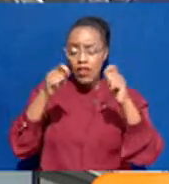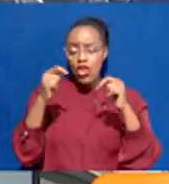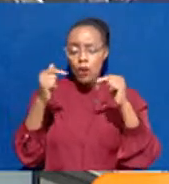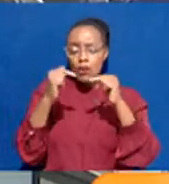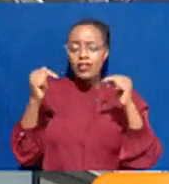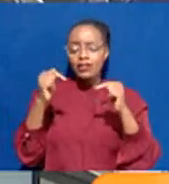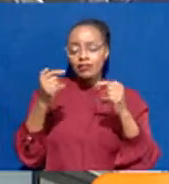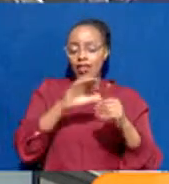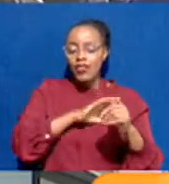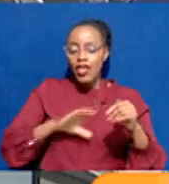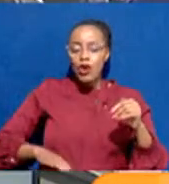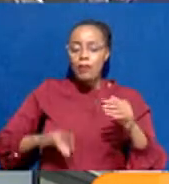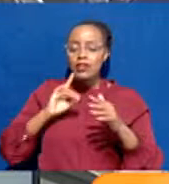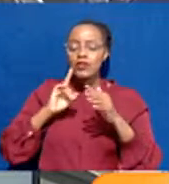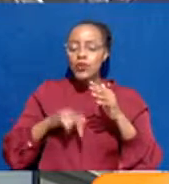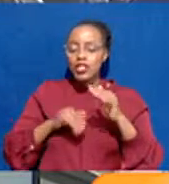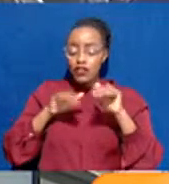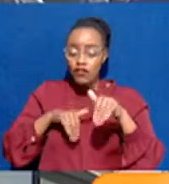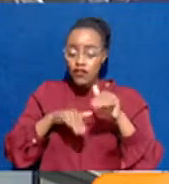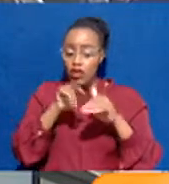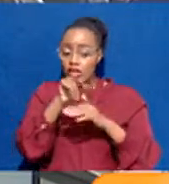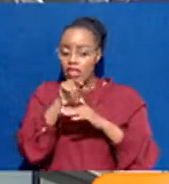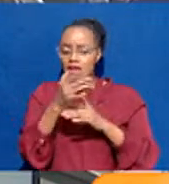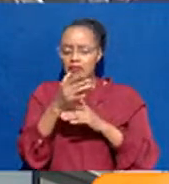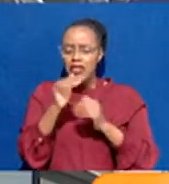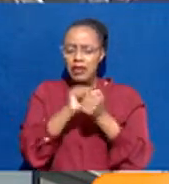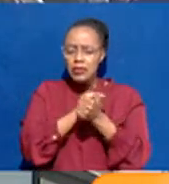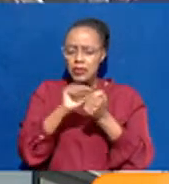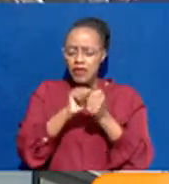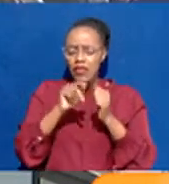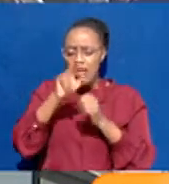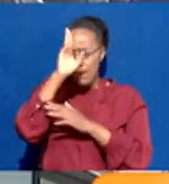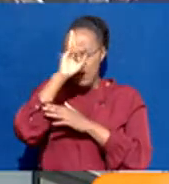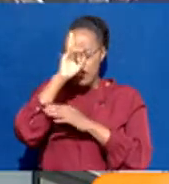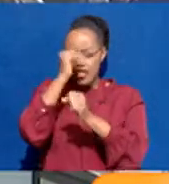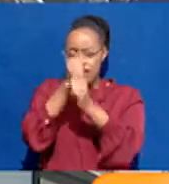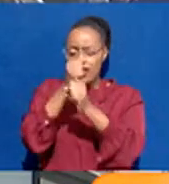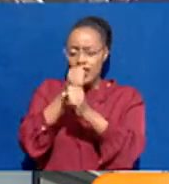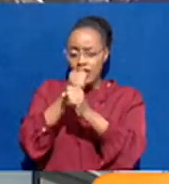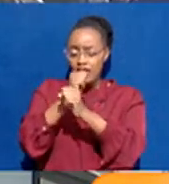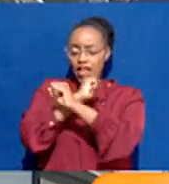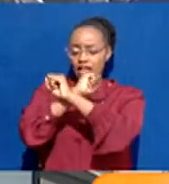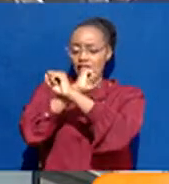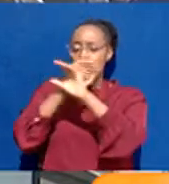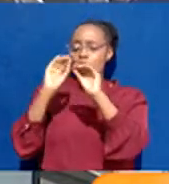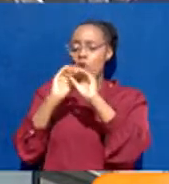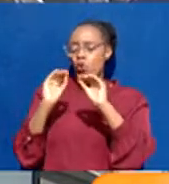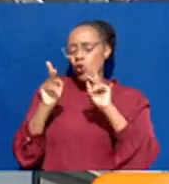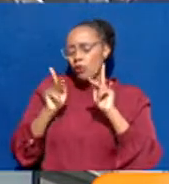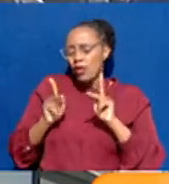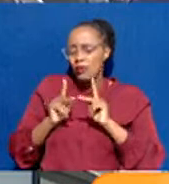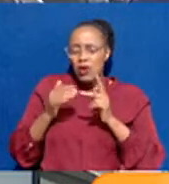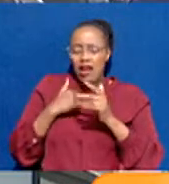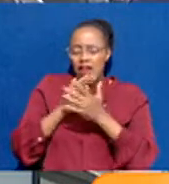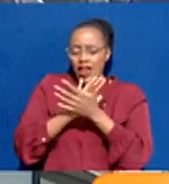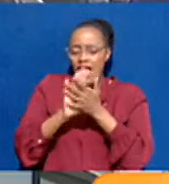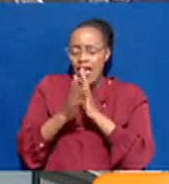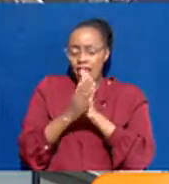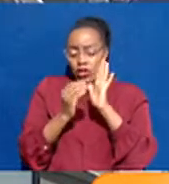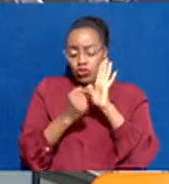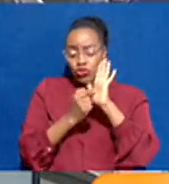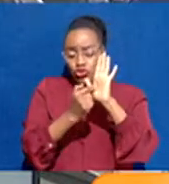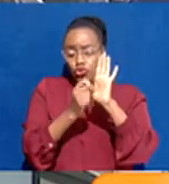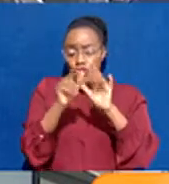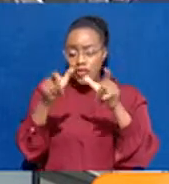The commission says it observed torture unleashed by police officers on defenseless protesters as documented by the media.